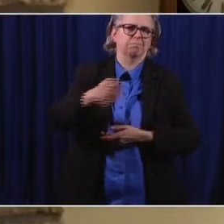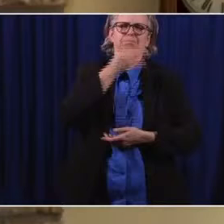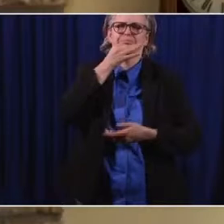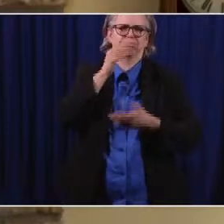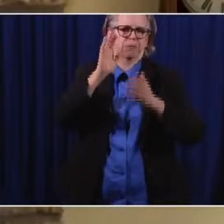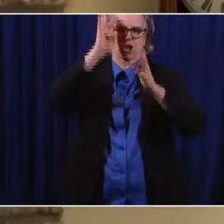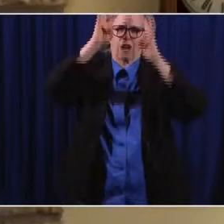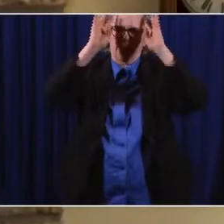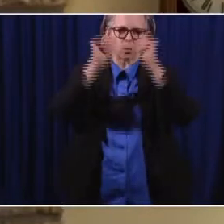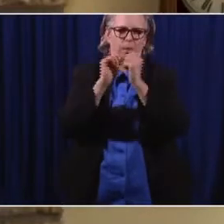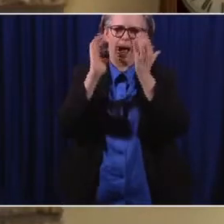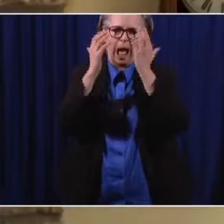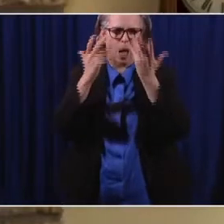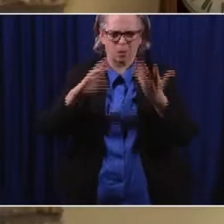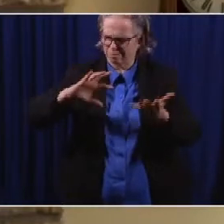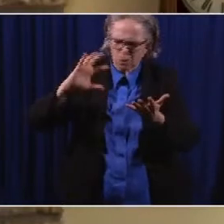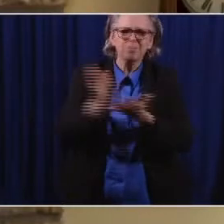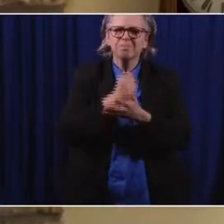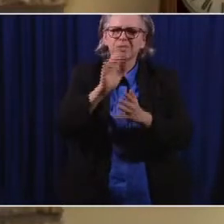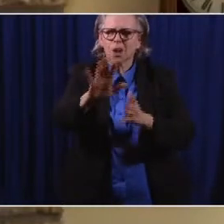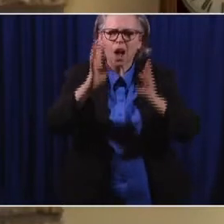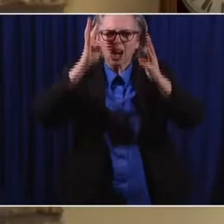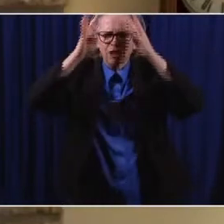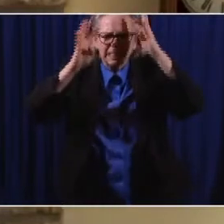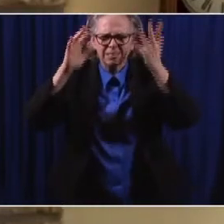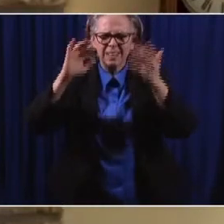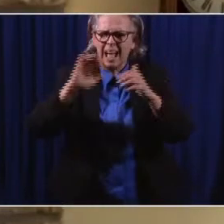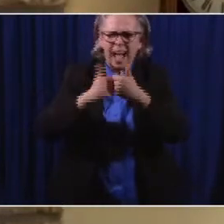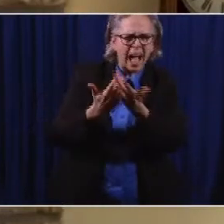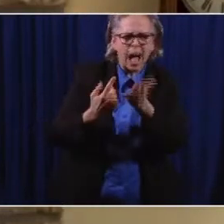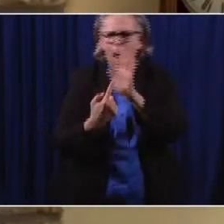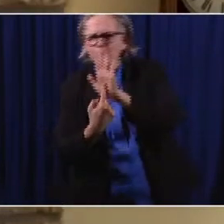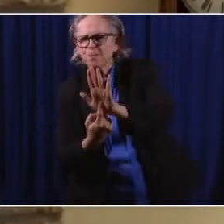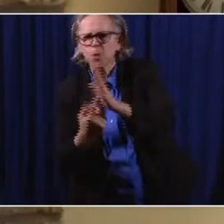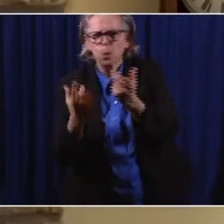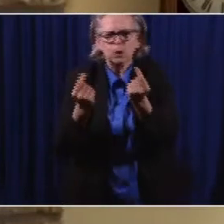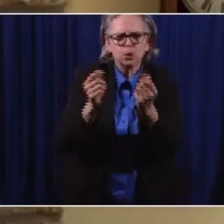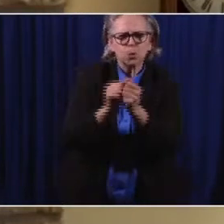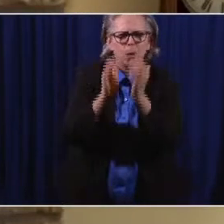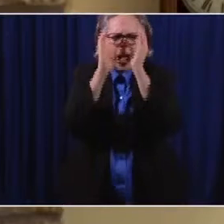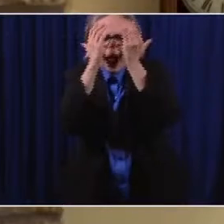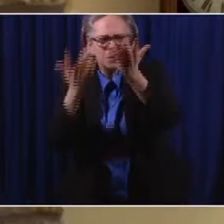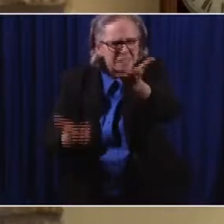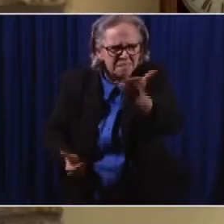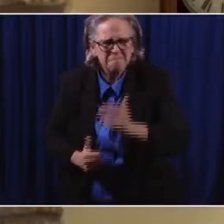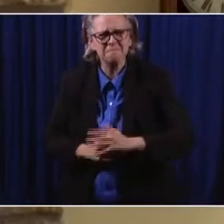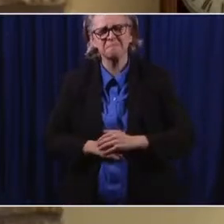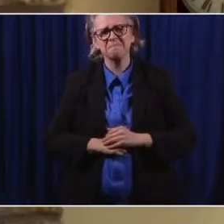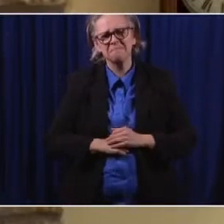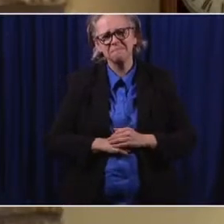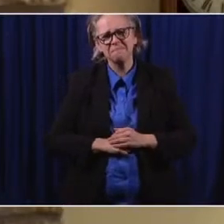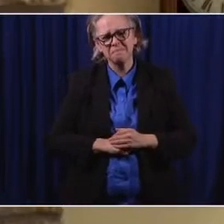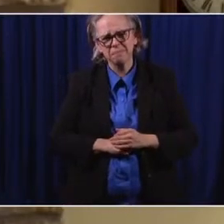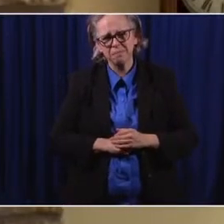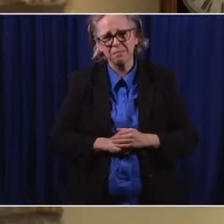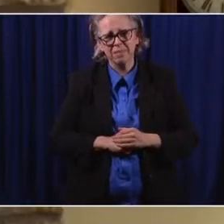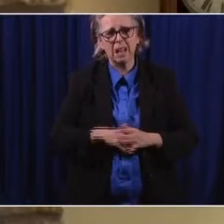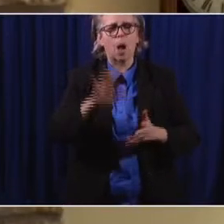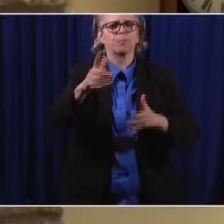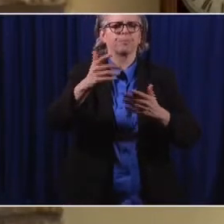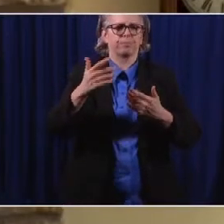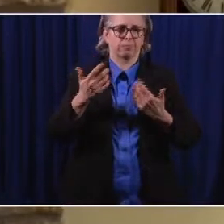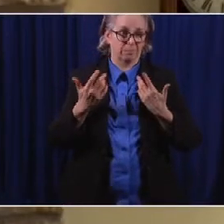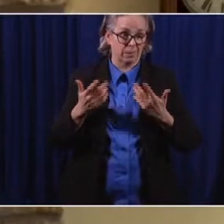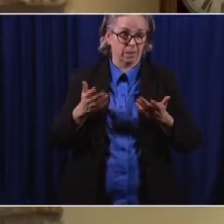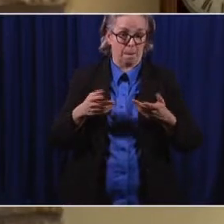creativity towards trying to keep the kids safe who go. I think when you get away from that and you go to parties,